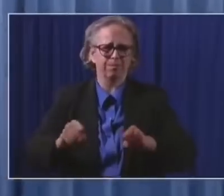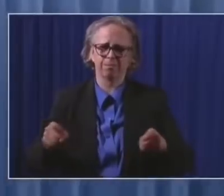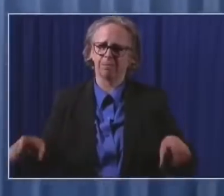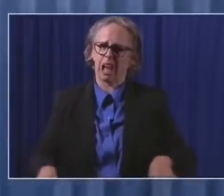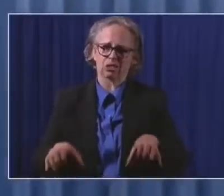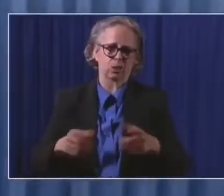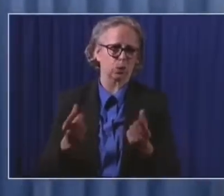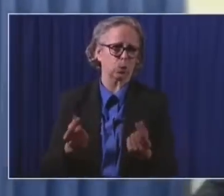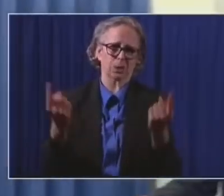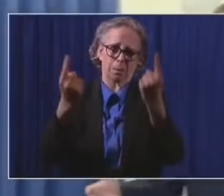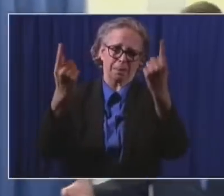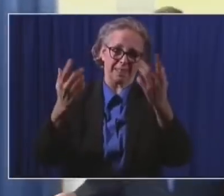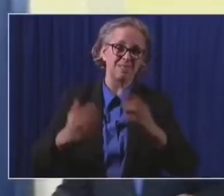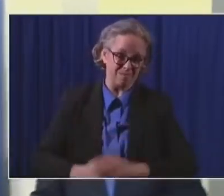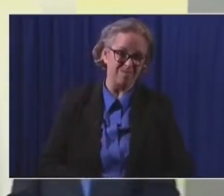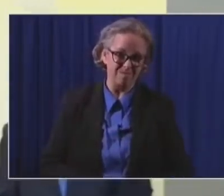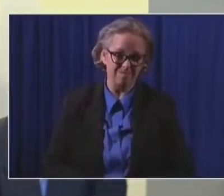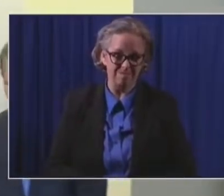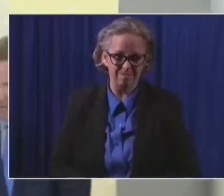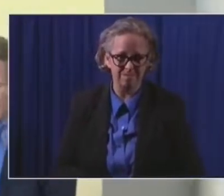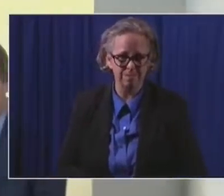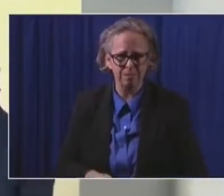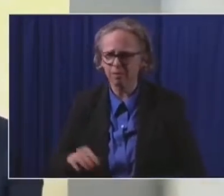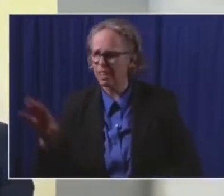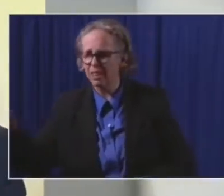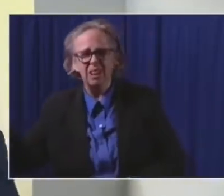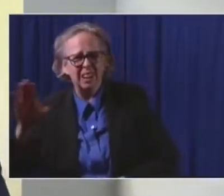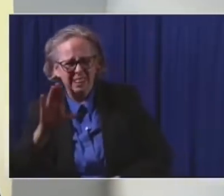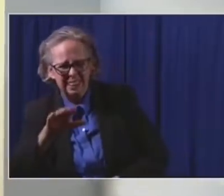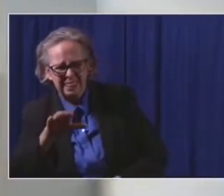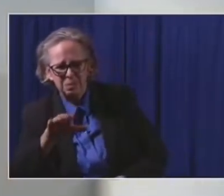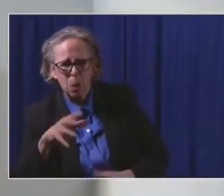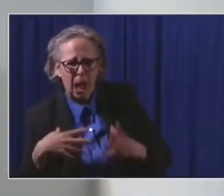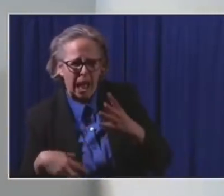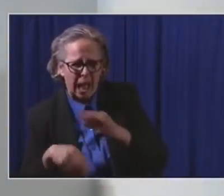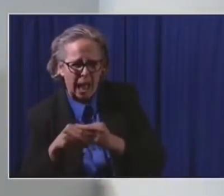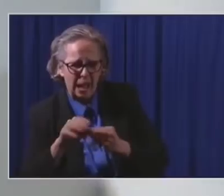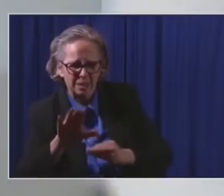this time. We're seeing a serious situation. We have to take action.